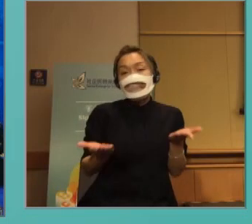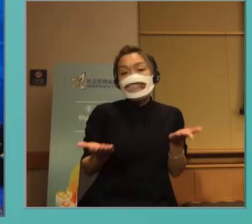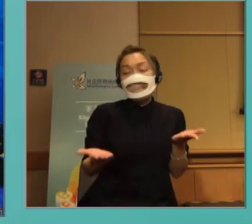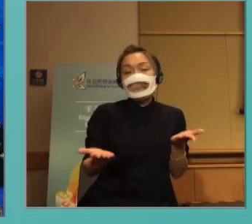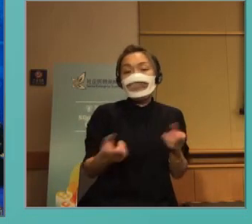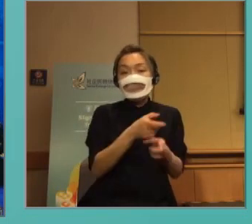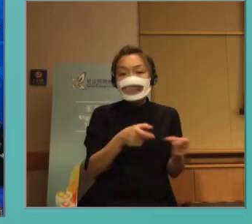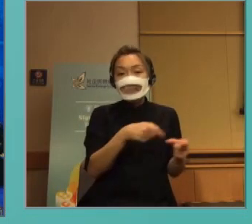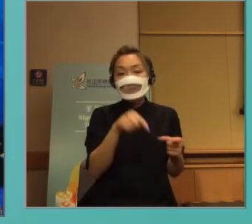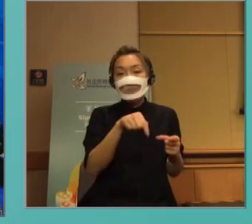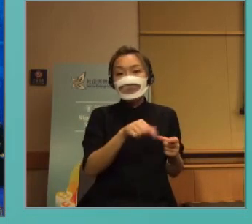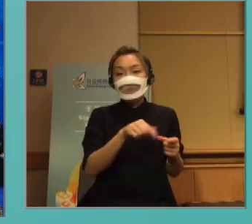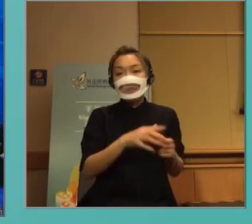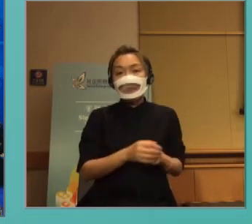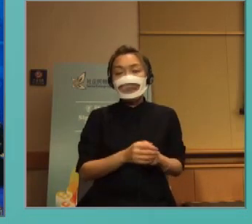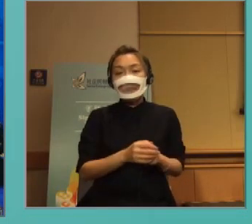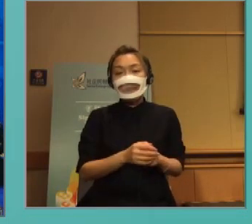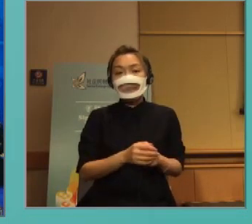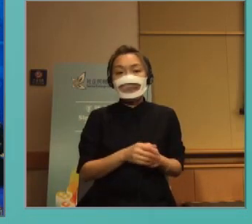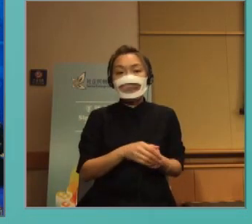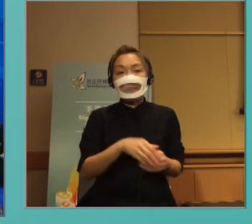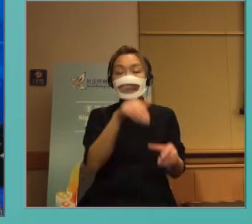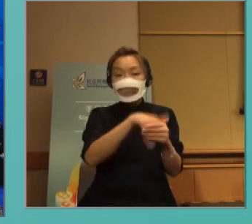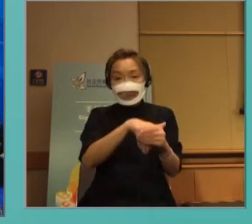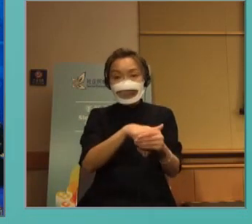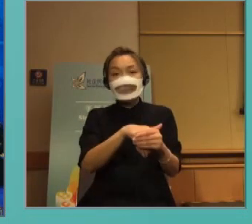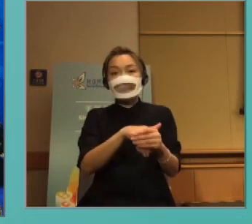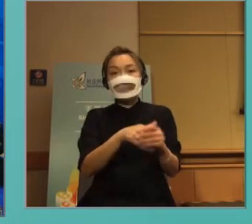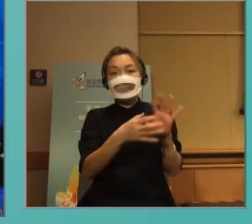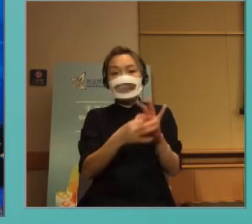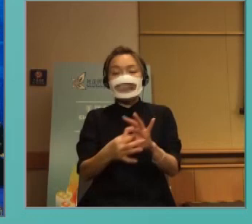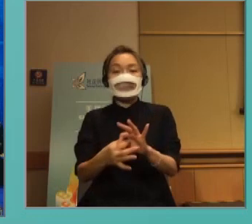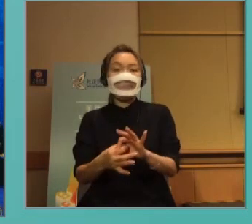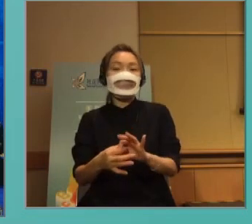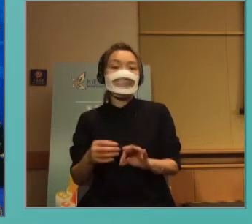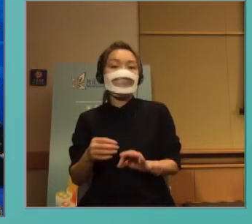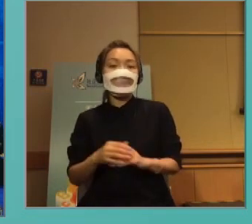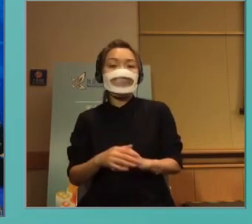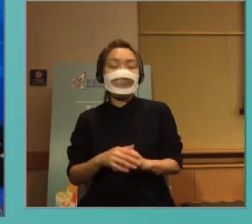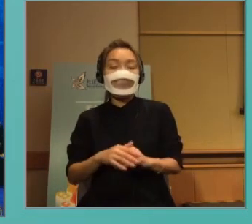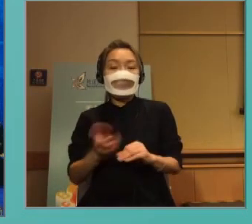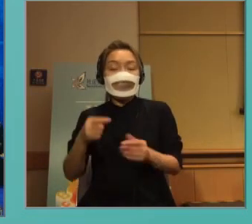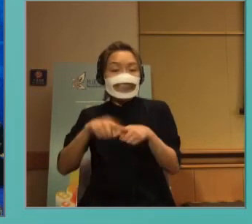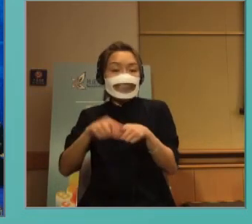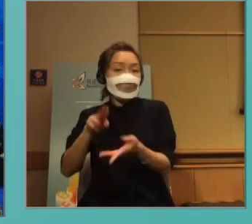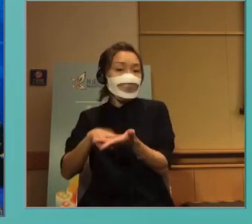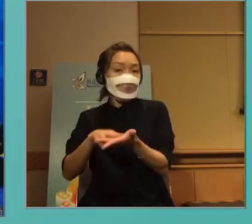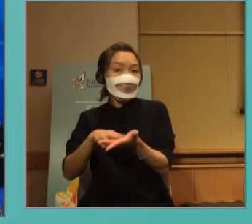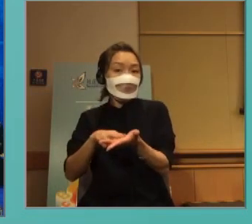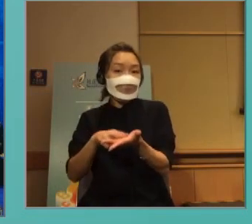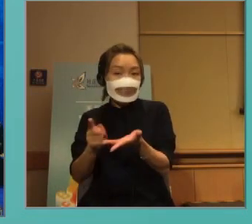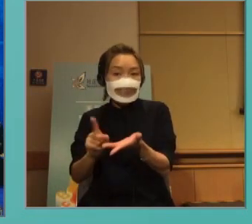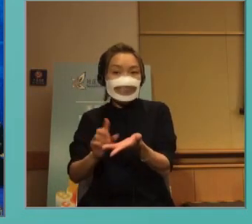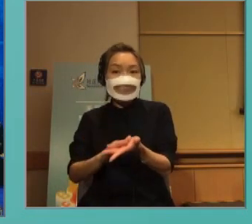growth, when the market started to come down, actually the true believers started to become active in the space. So for instance, as tragic as what's happened